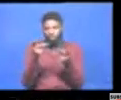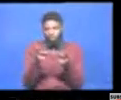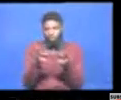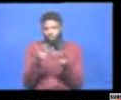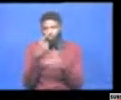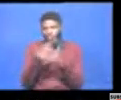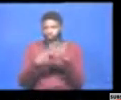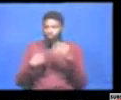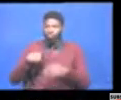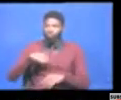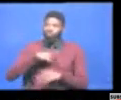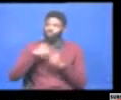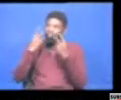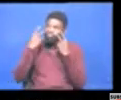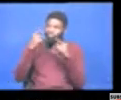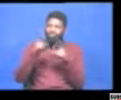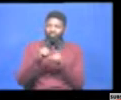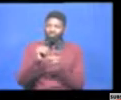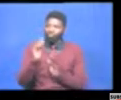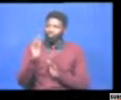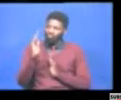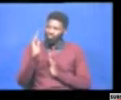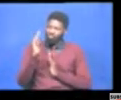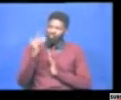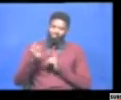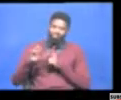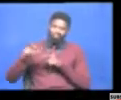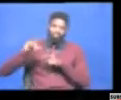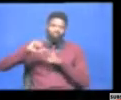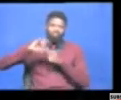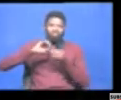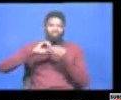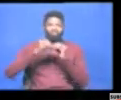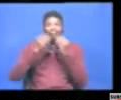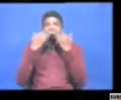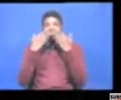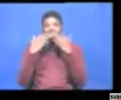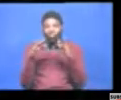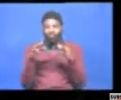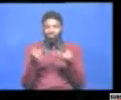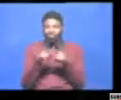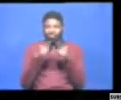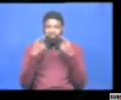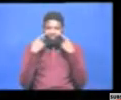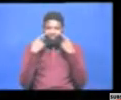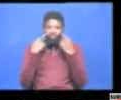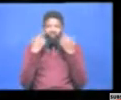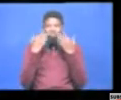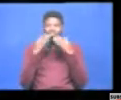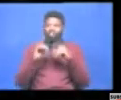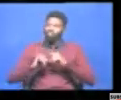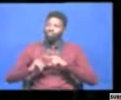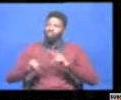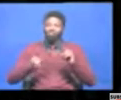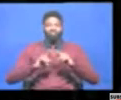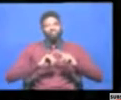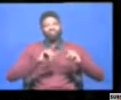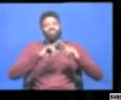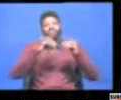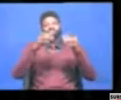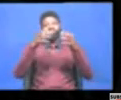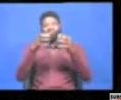to see the security presence has been increased. We've seen different categories from